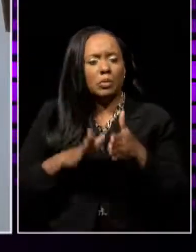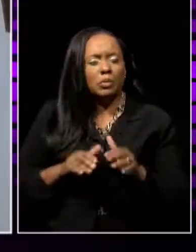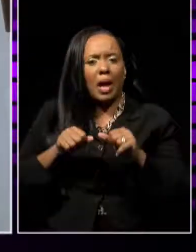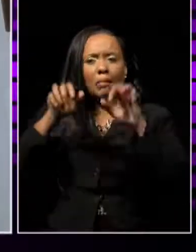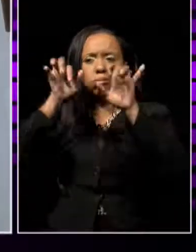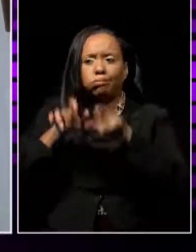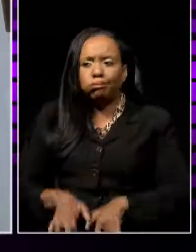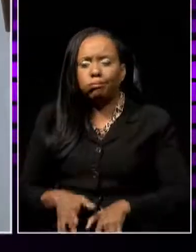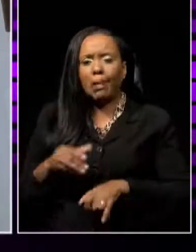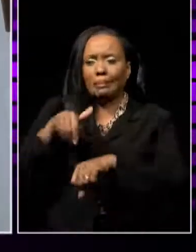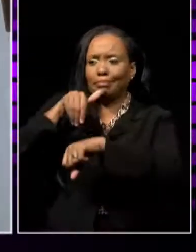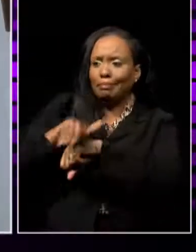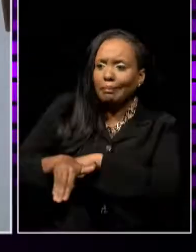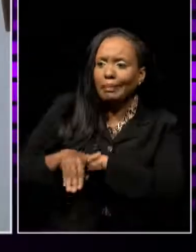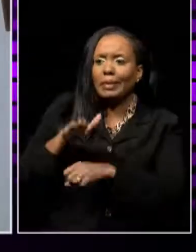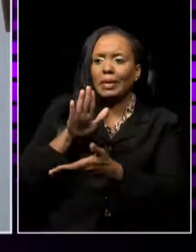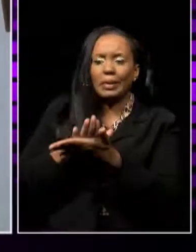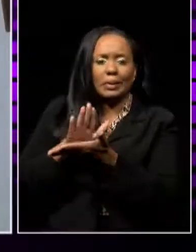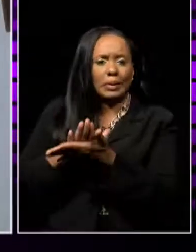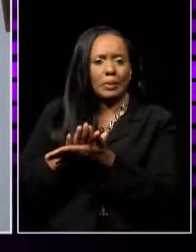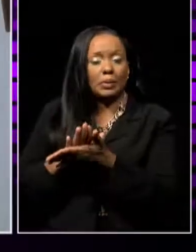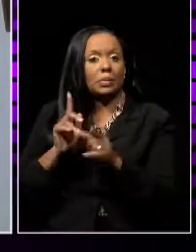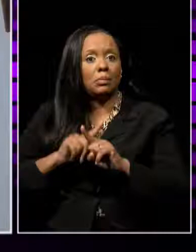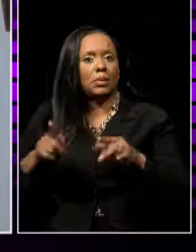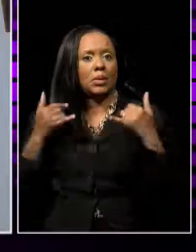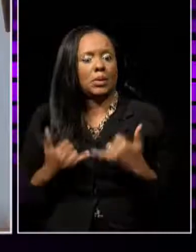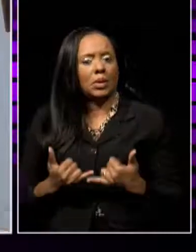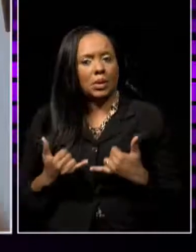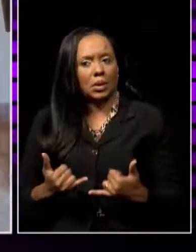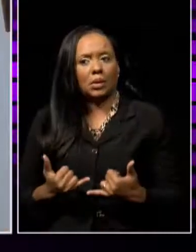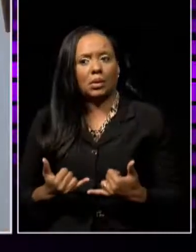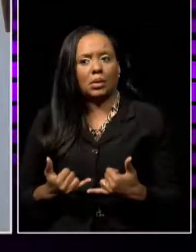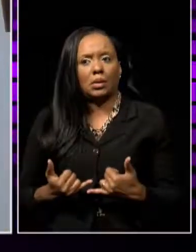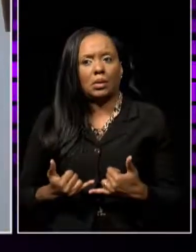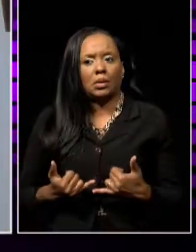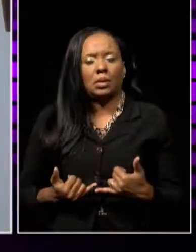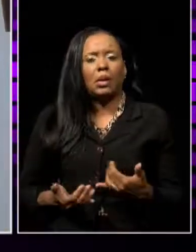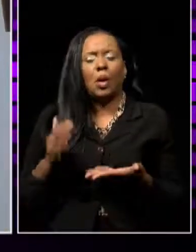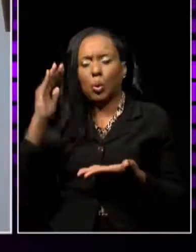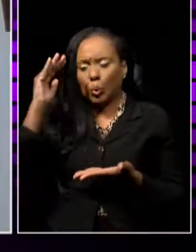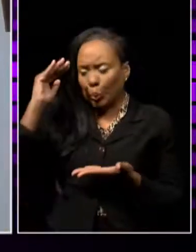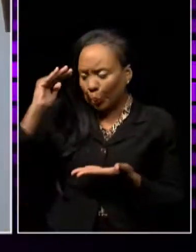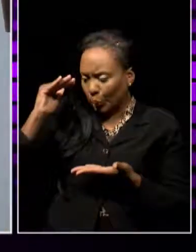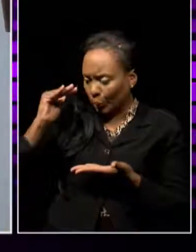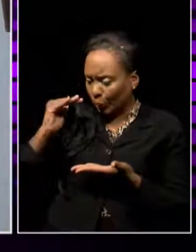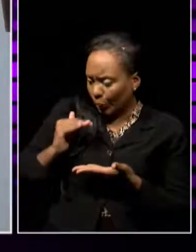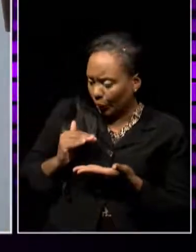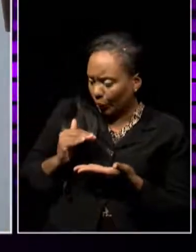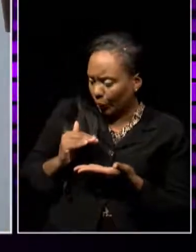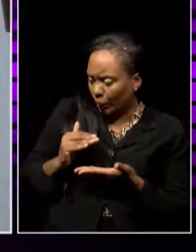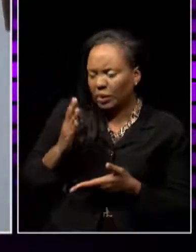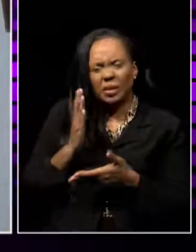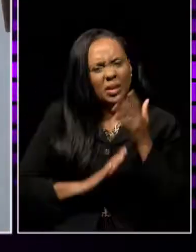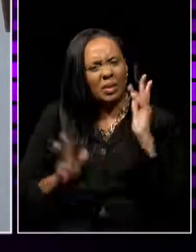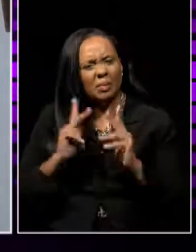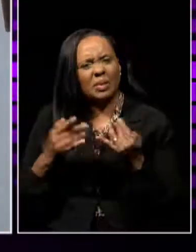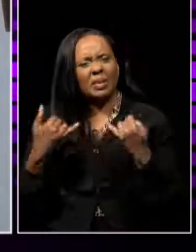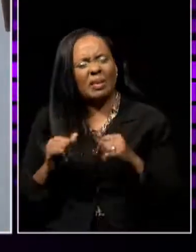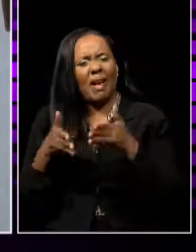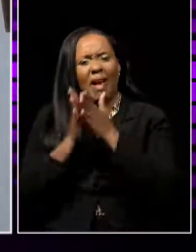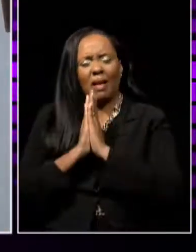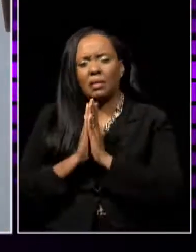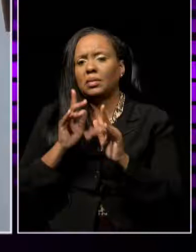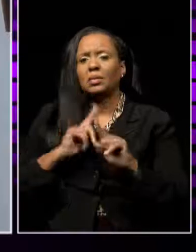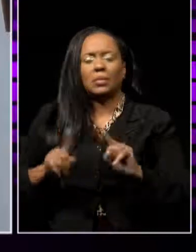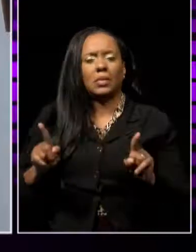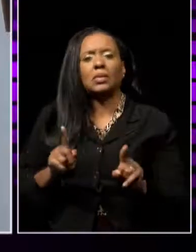major concern. But I think that now we are seeing less of it, although we're still seeing some requests. It's not as many as before.